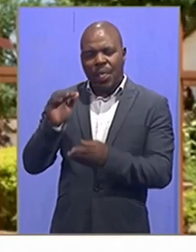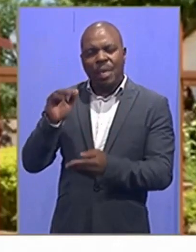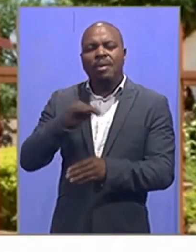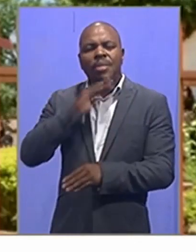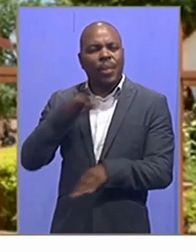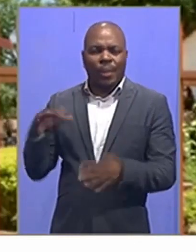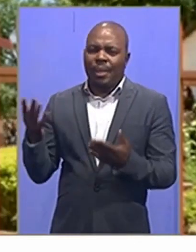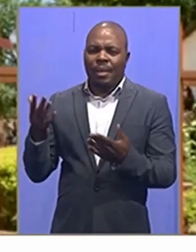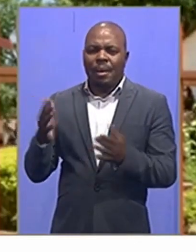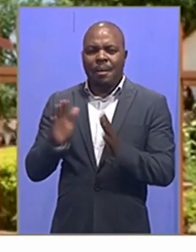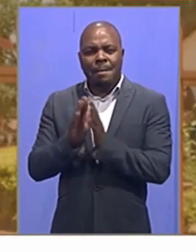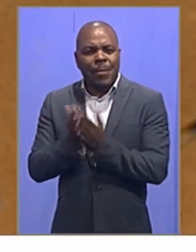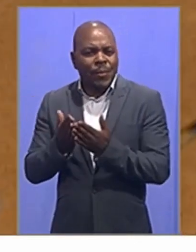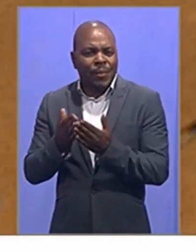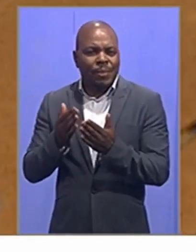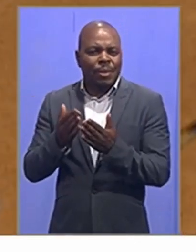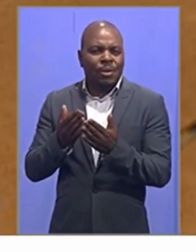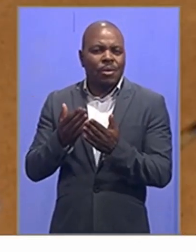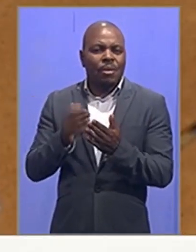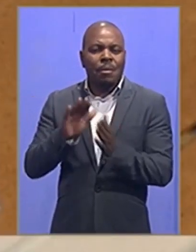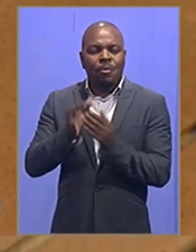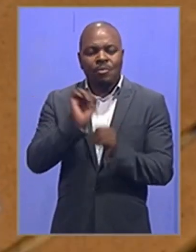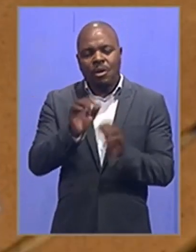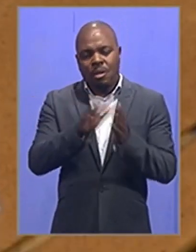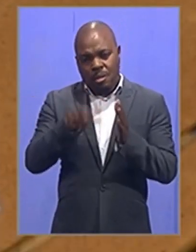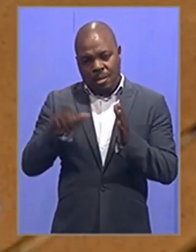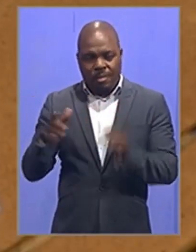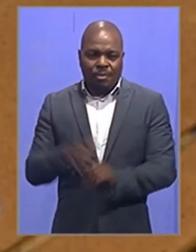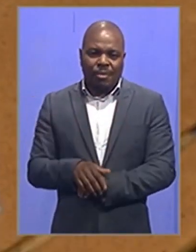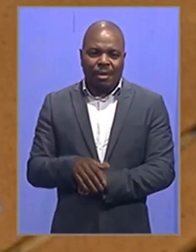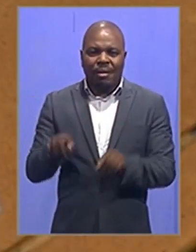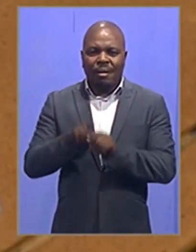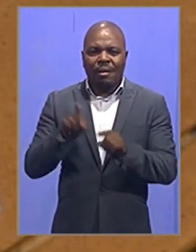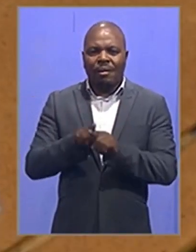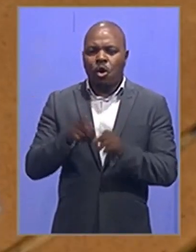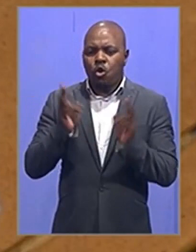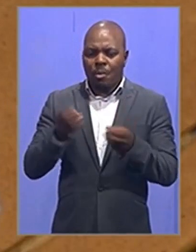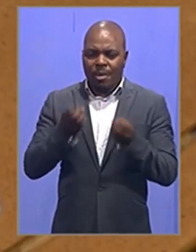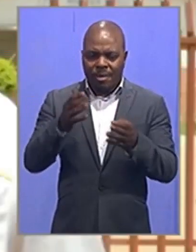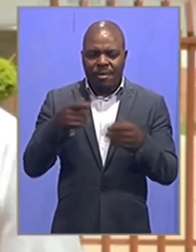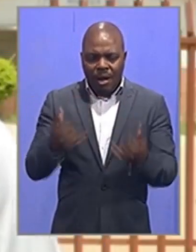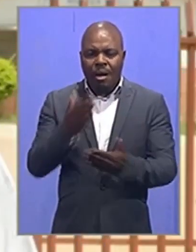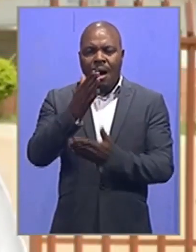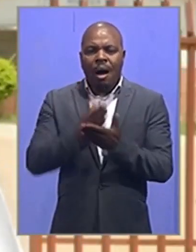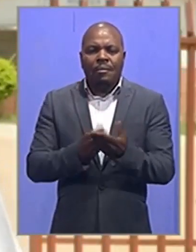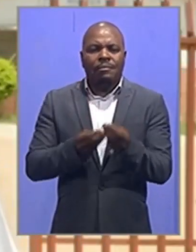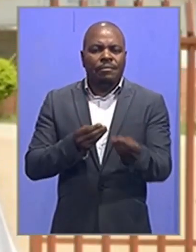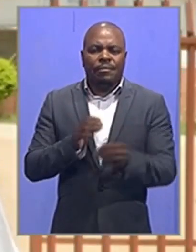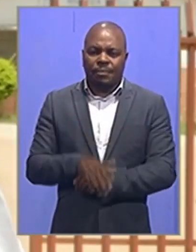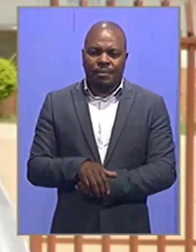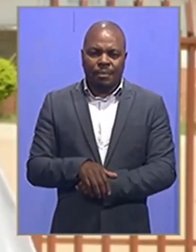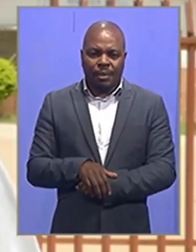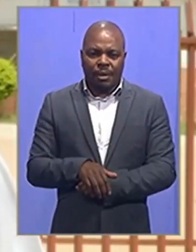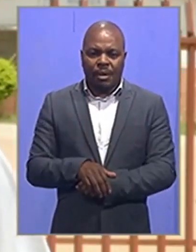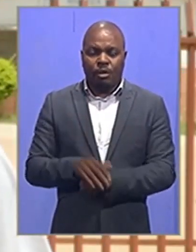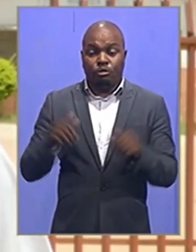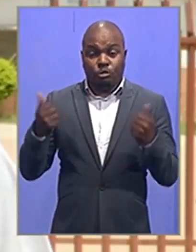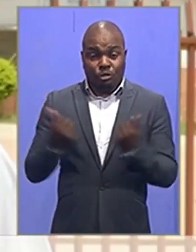the books for the learners, which is almost half what they normally give. The challenge that we are facing is